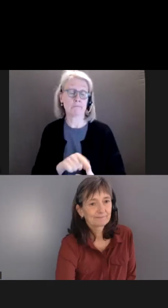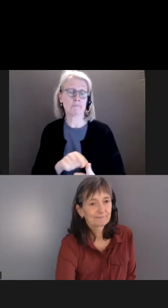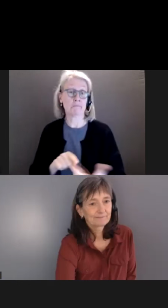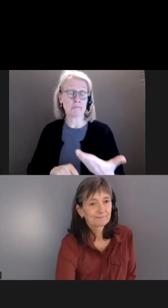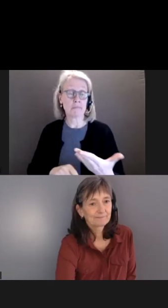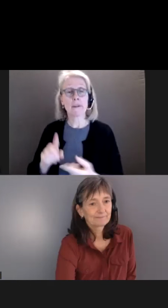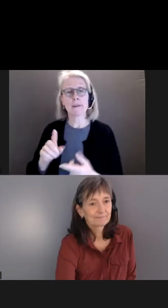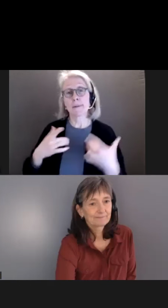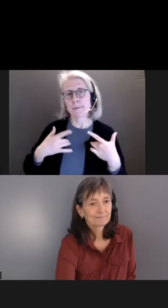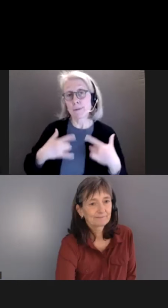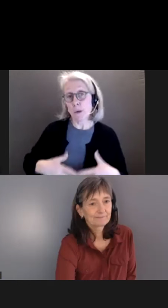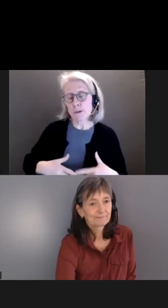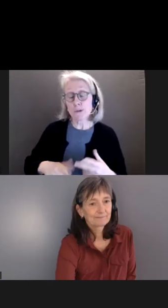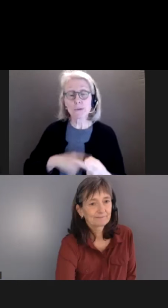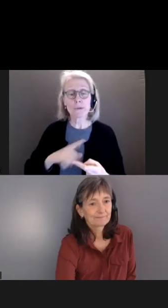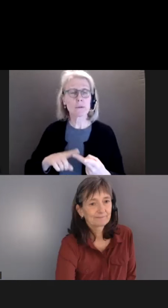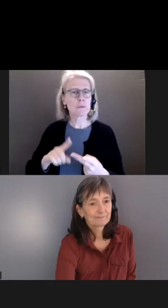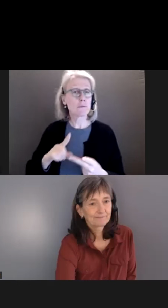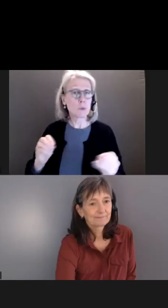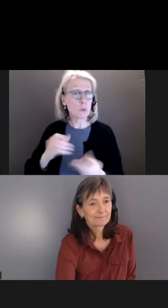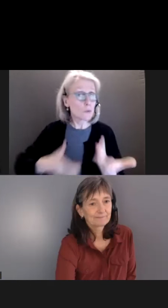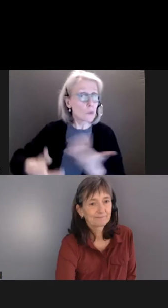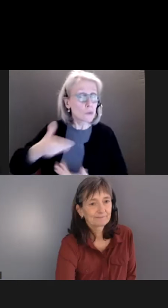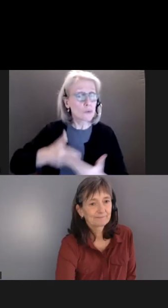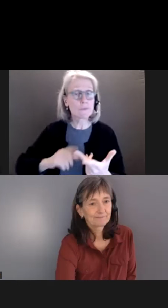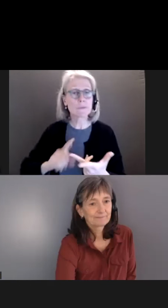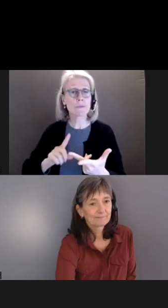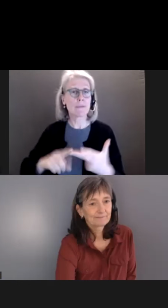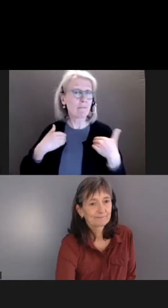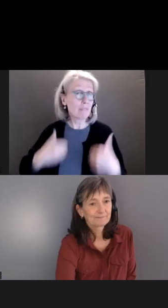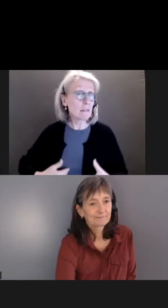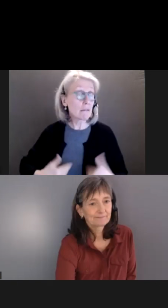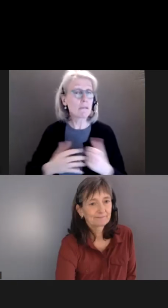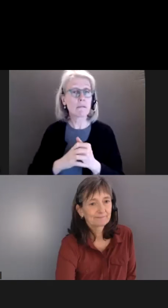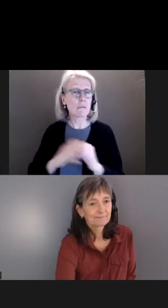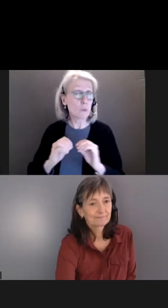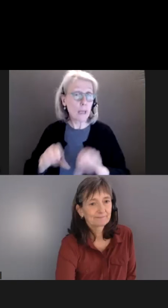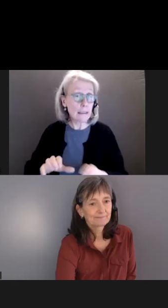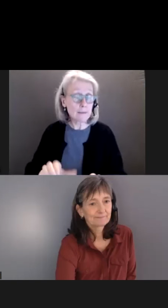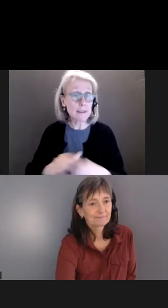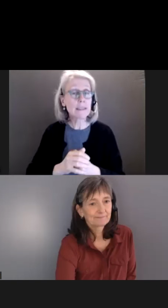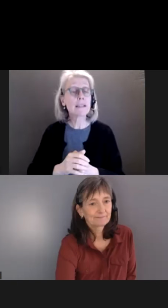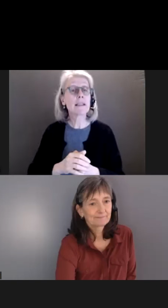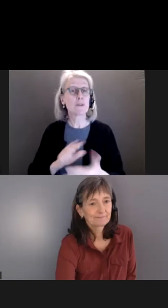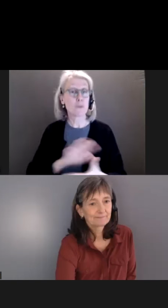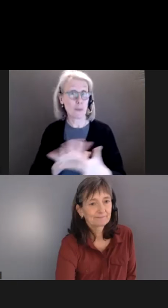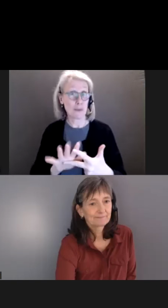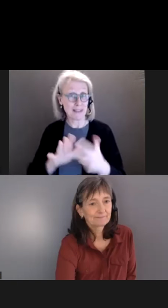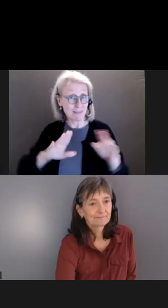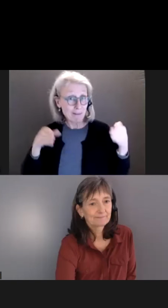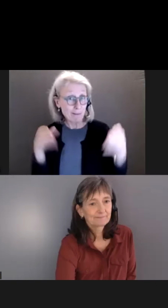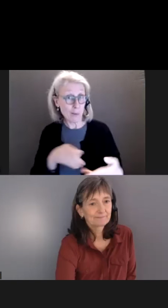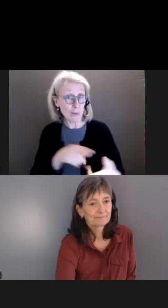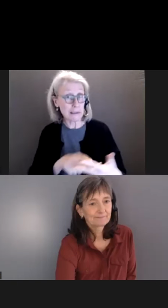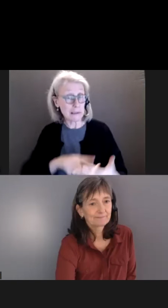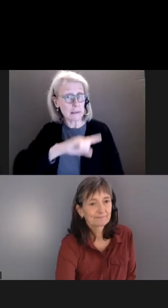as depression, social isolation, and physical inactivity. And the review actually found that tackling these three risk factors alone